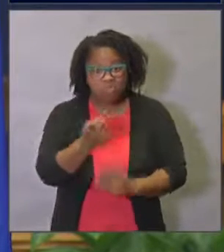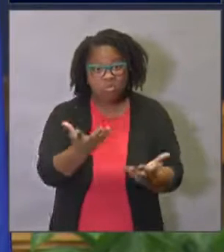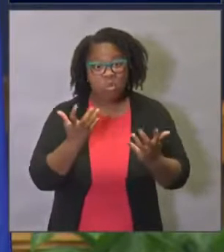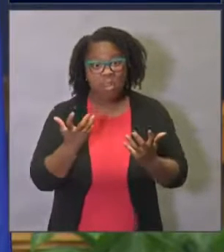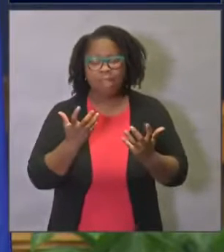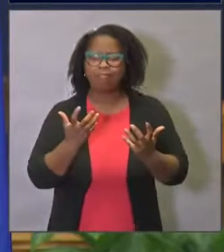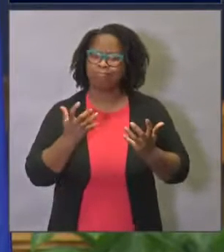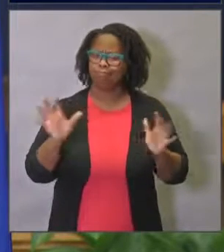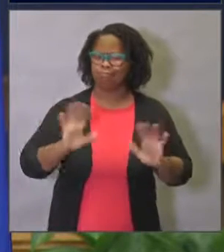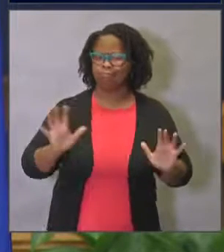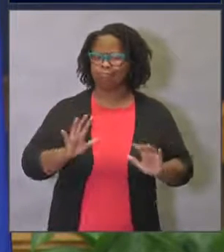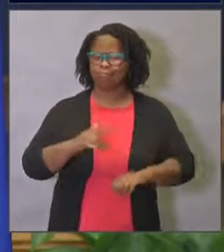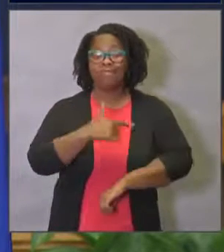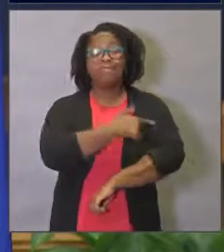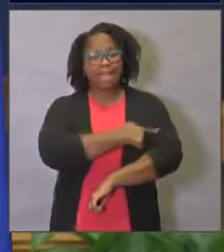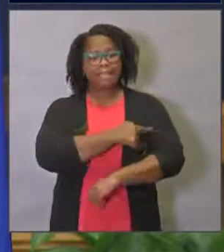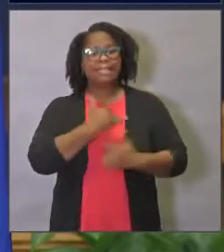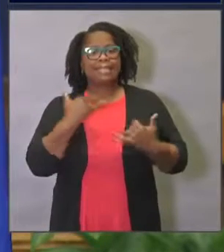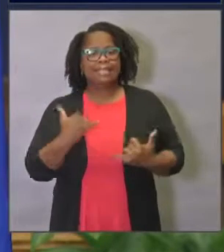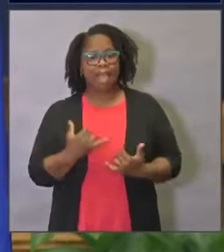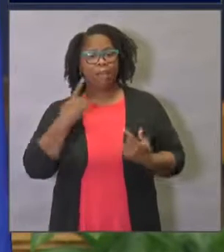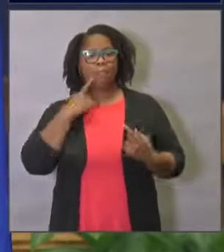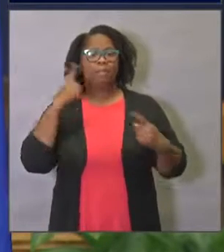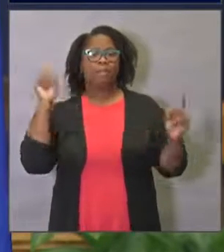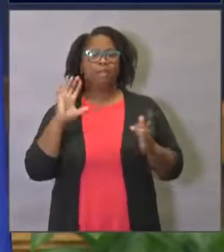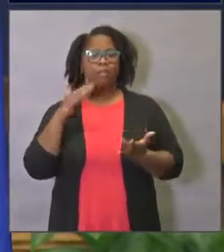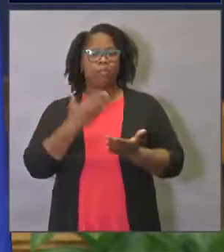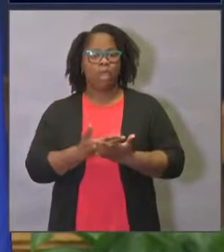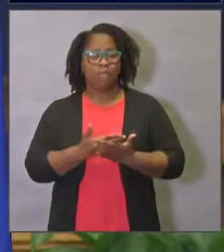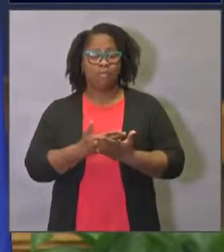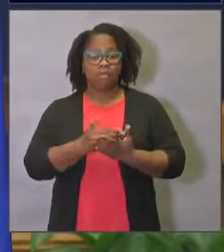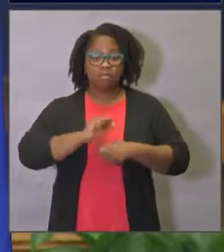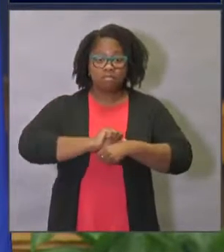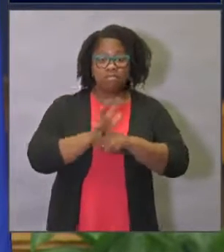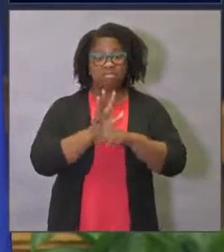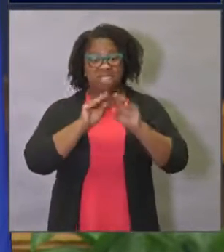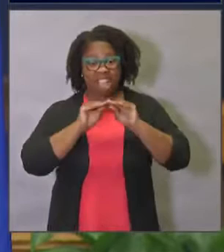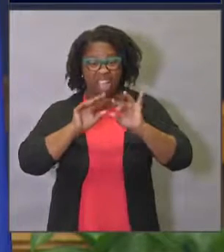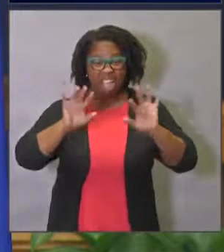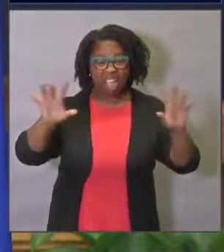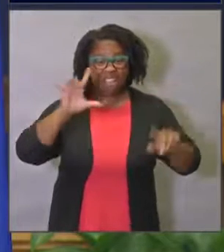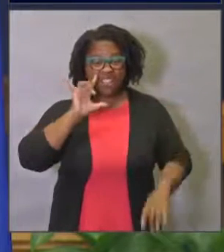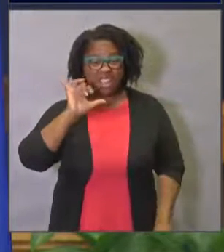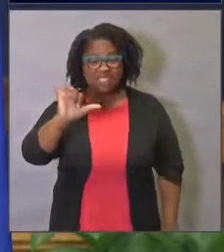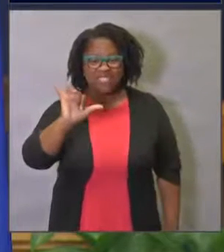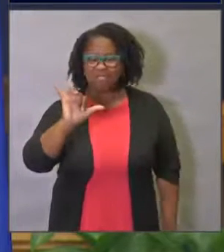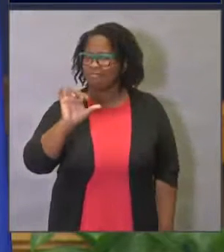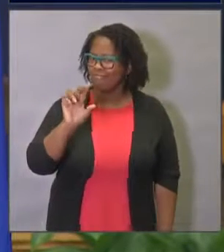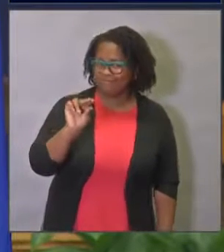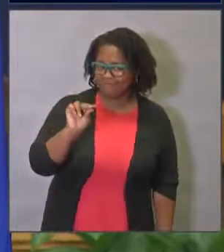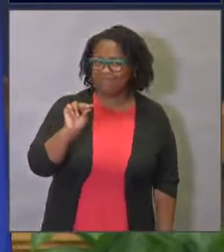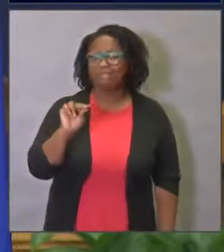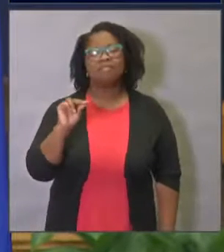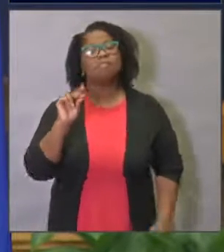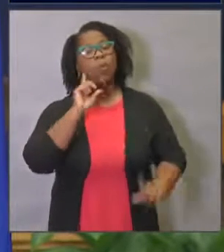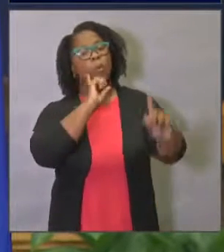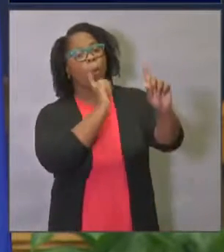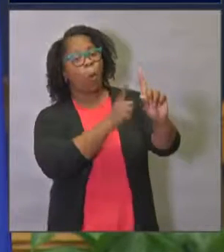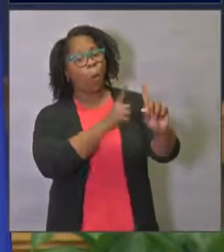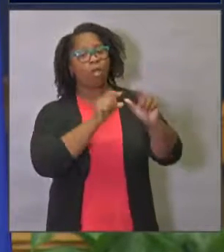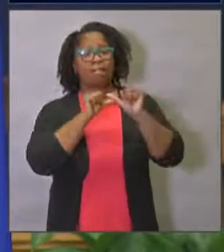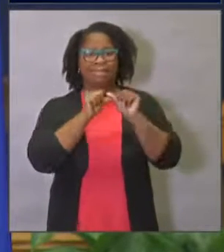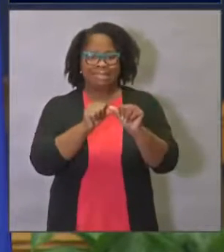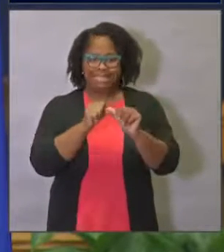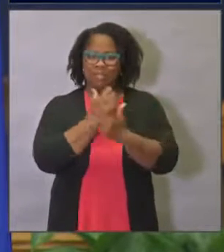pandemic will not last forever. And the goal for everyone right now is to continue keeping ourselves and our loved ones safe until widespread